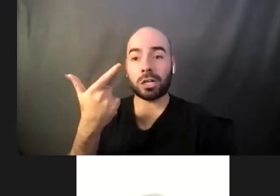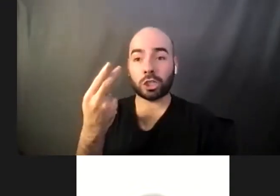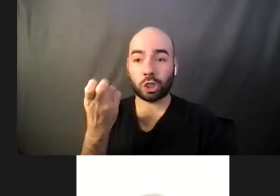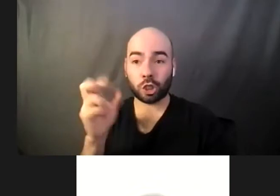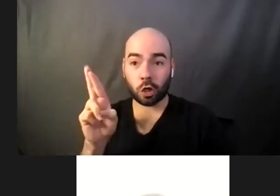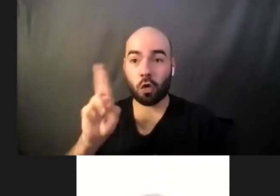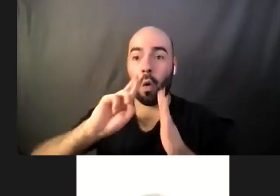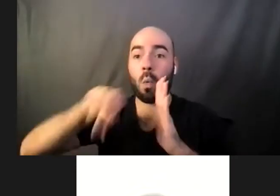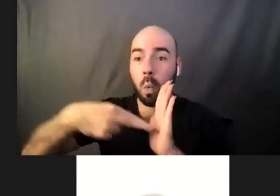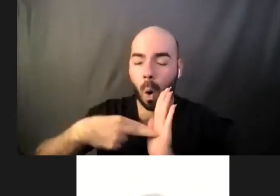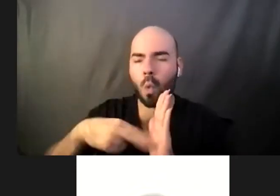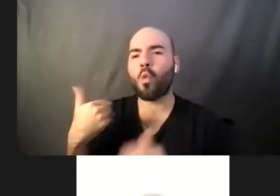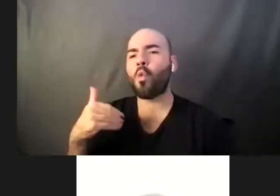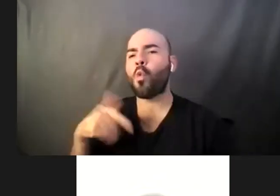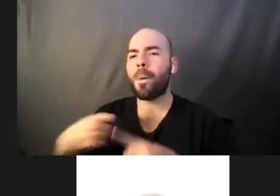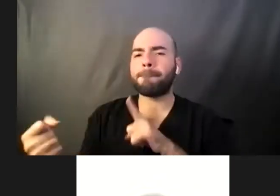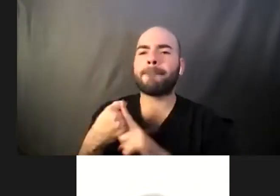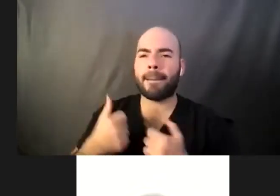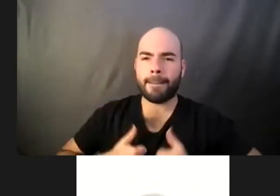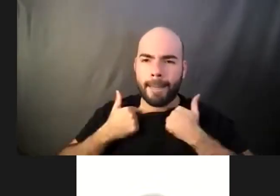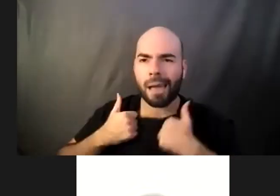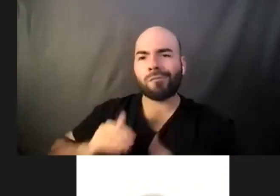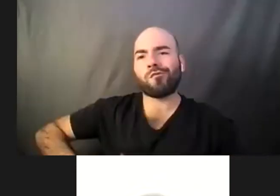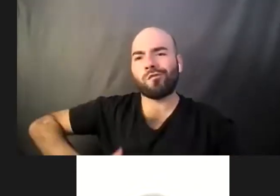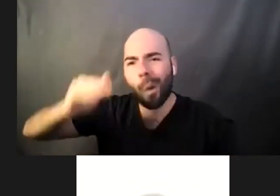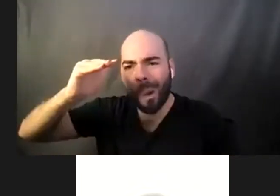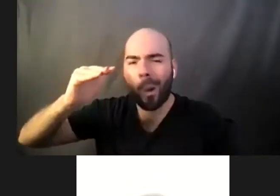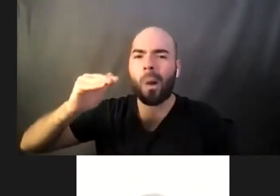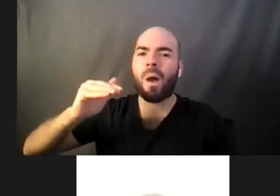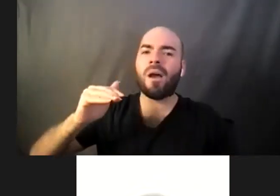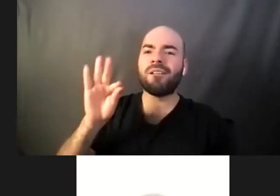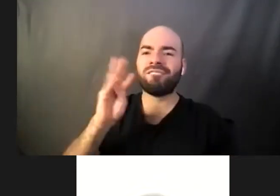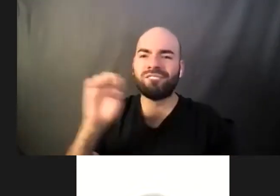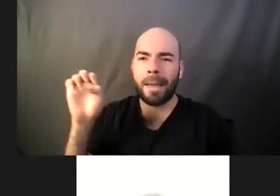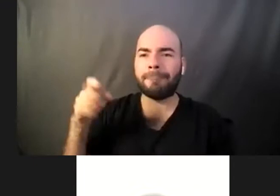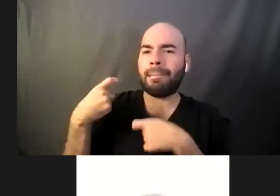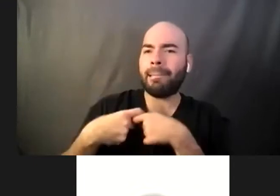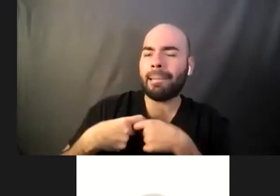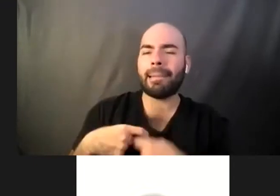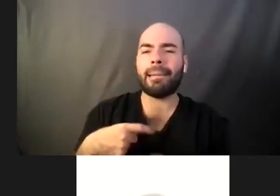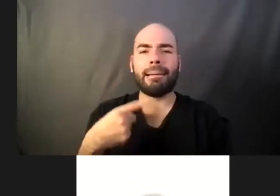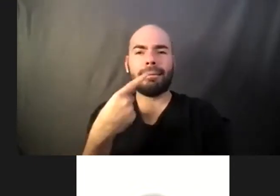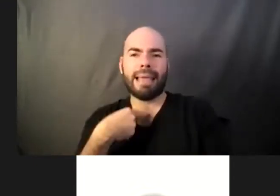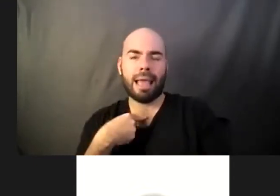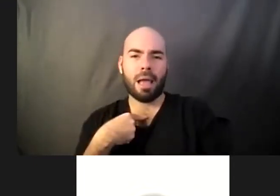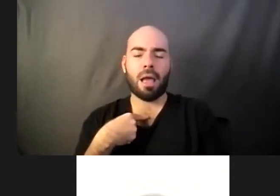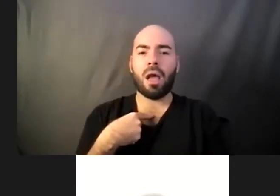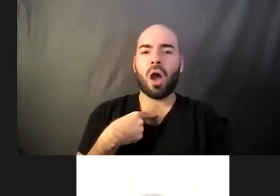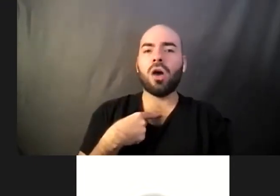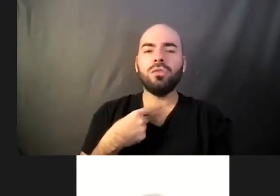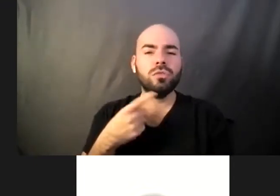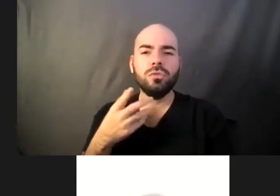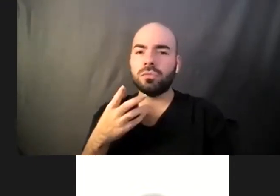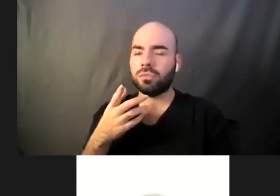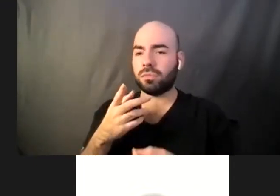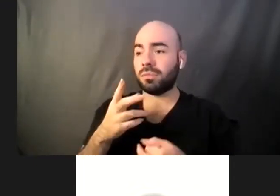big part of my life, you know, growing up being a feminine Latina in a household, being told like, this is the box that you have to stay